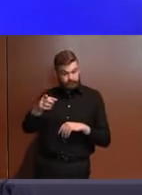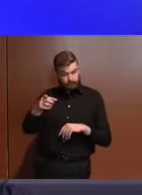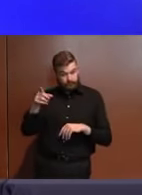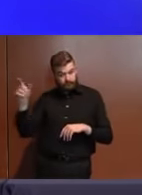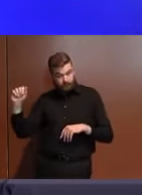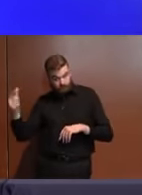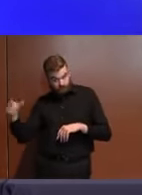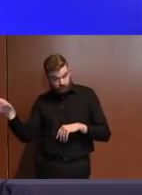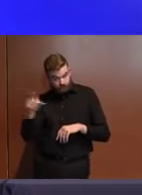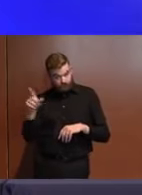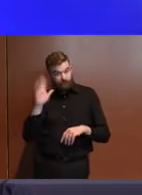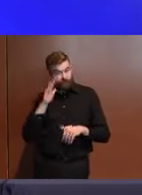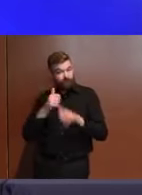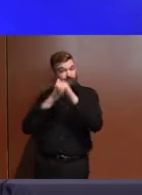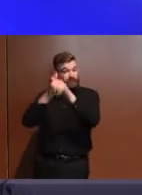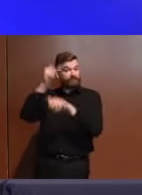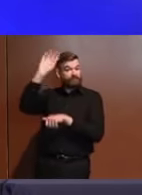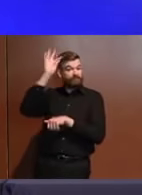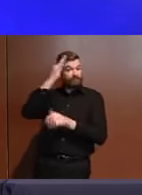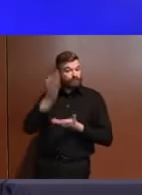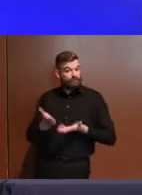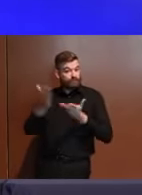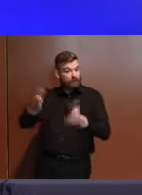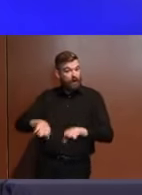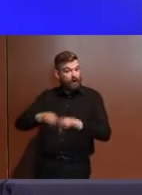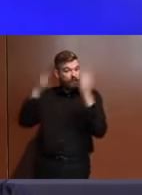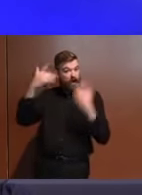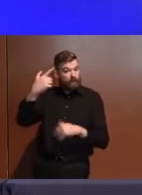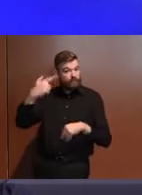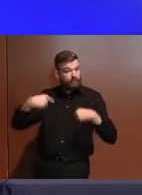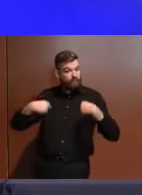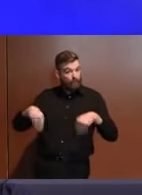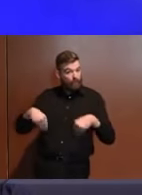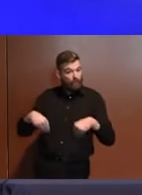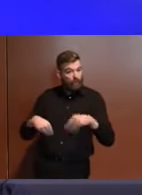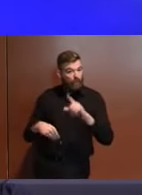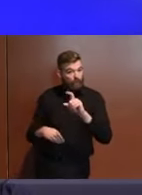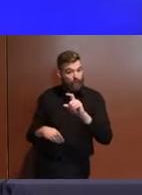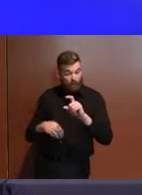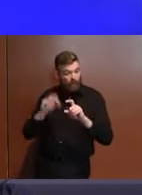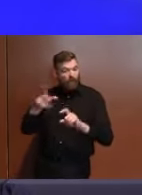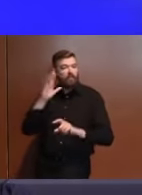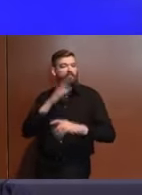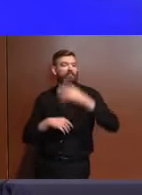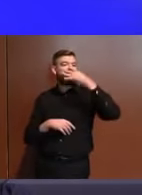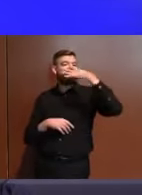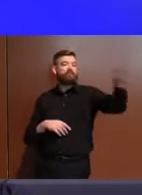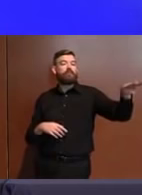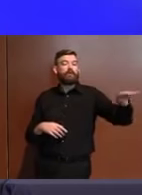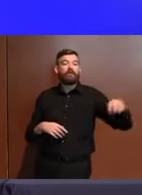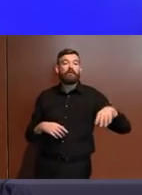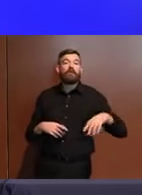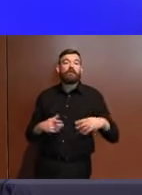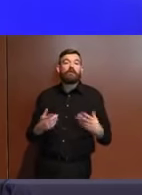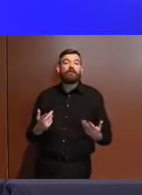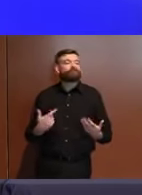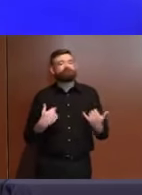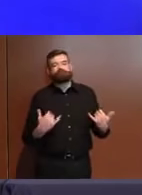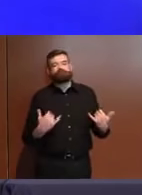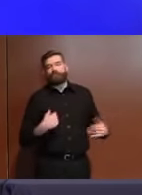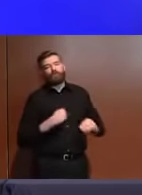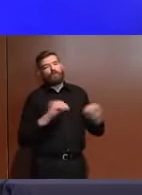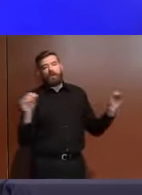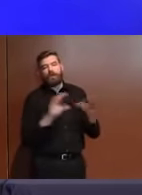consistent and comply with federal directives should this come out, or will you defy them? I have nothing to add. I want to thank everybody for being here